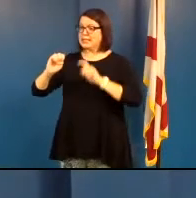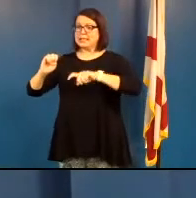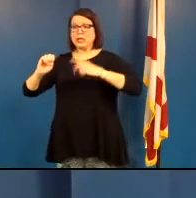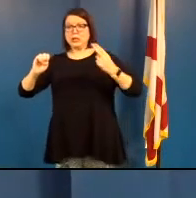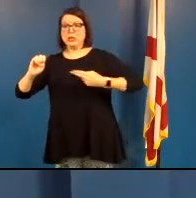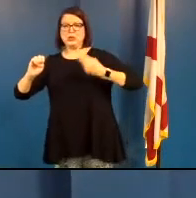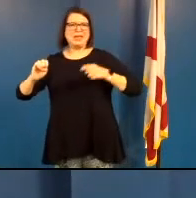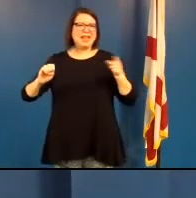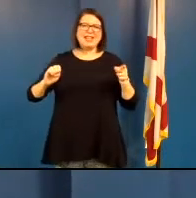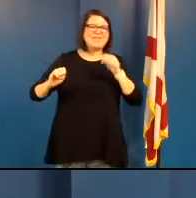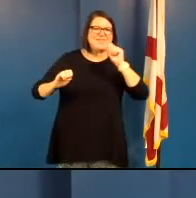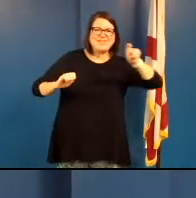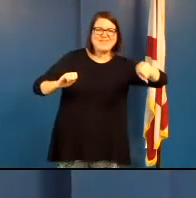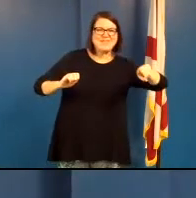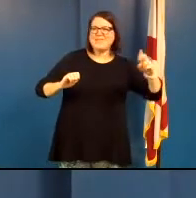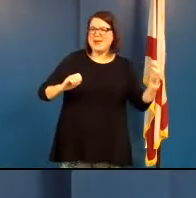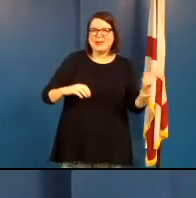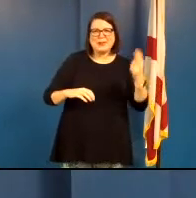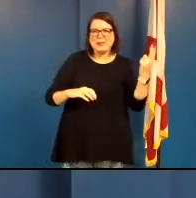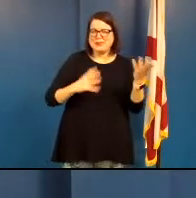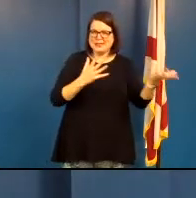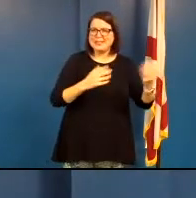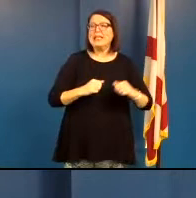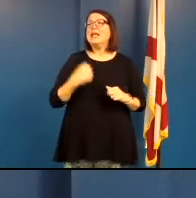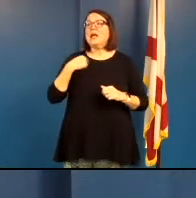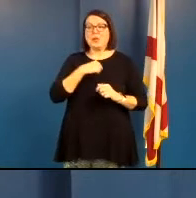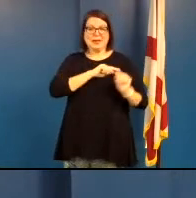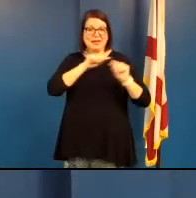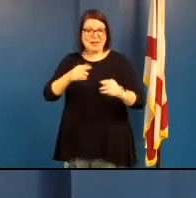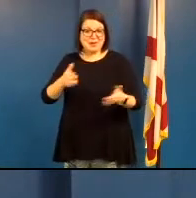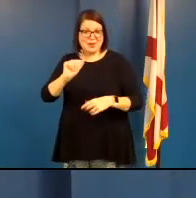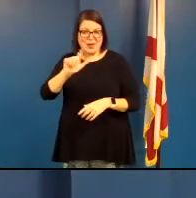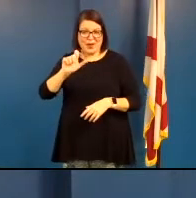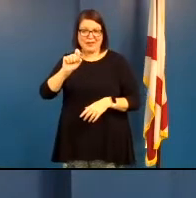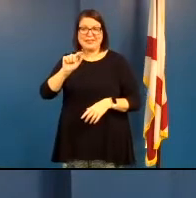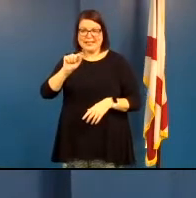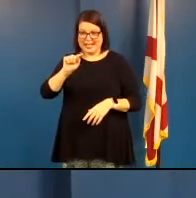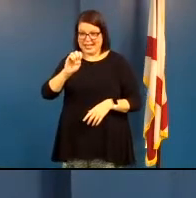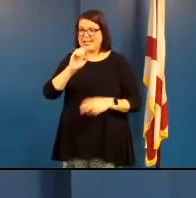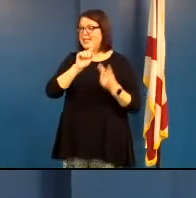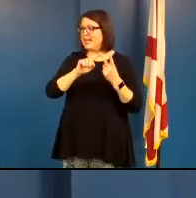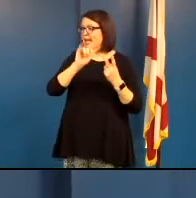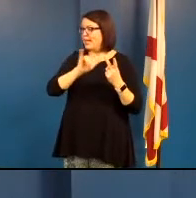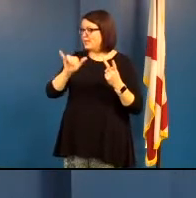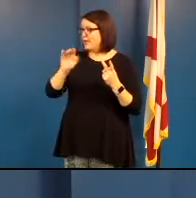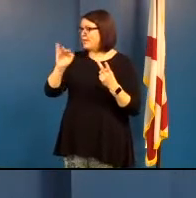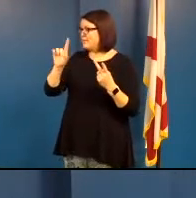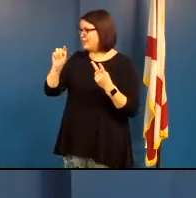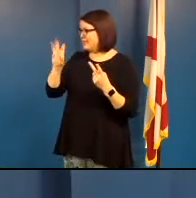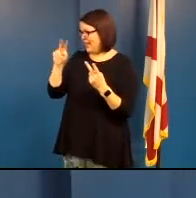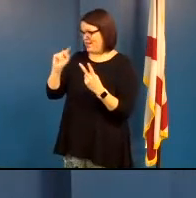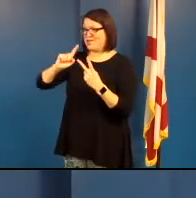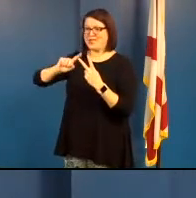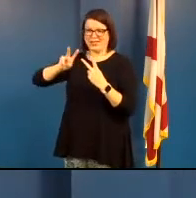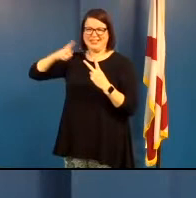at Midtown, and we have our next meeting scheduled for next week. And so our Don Mastery is the